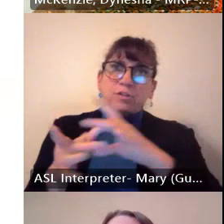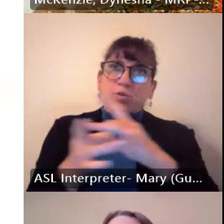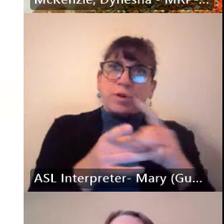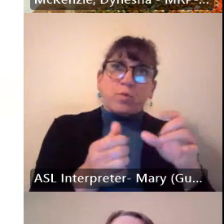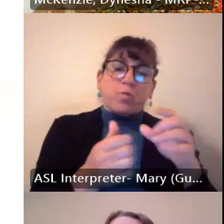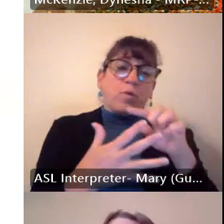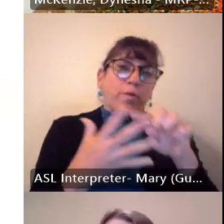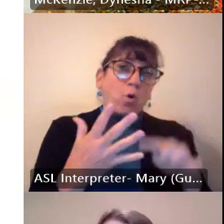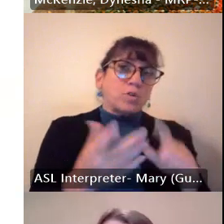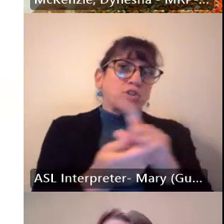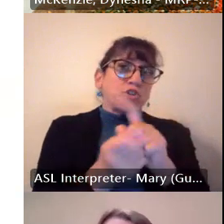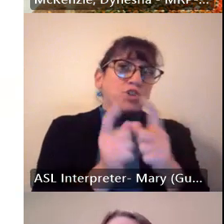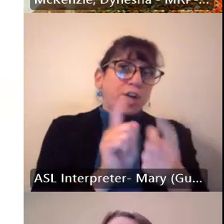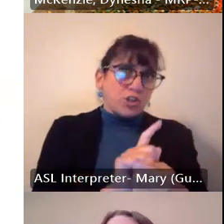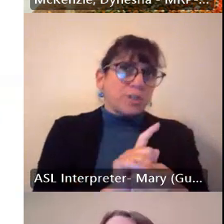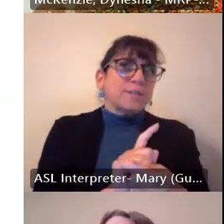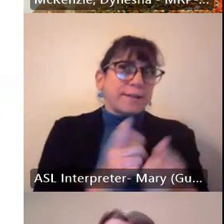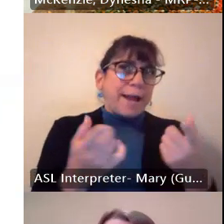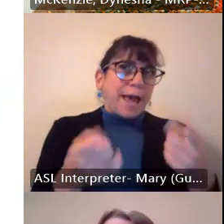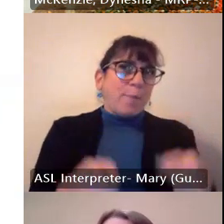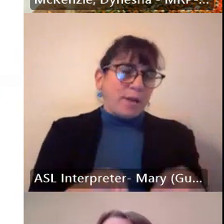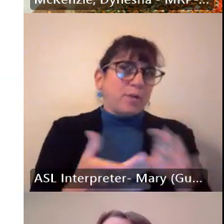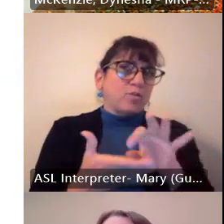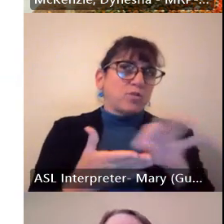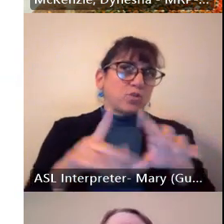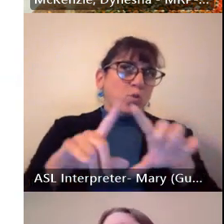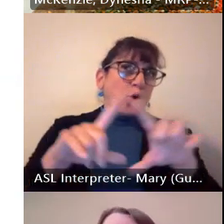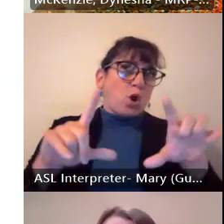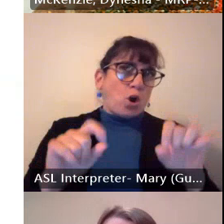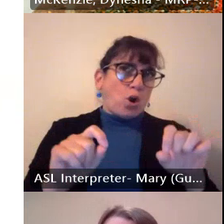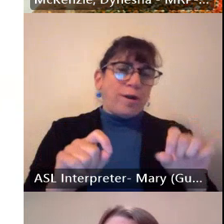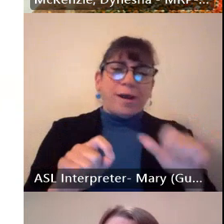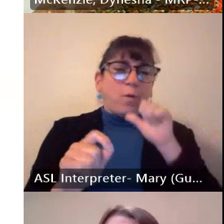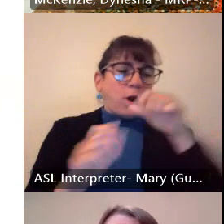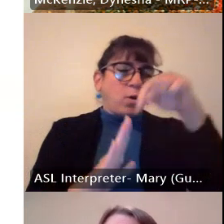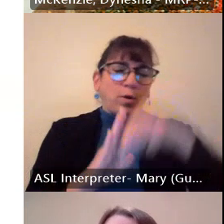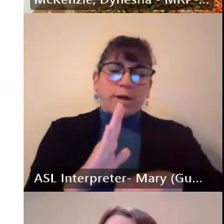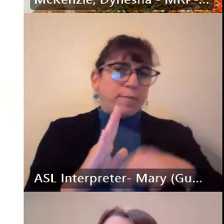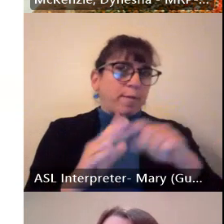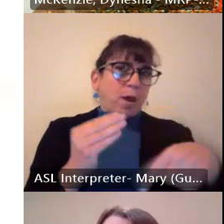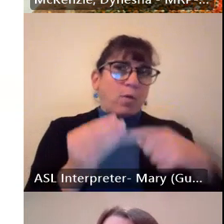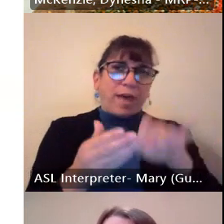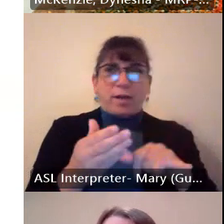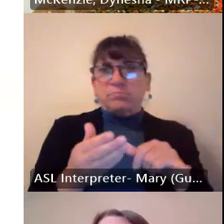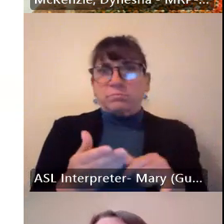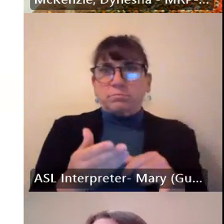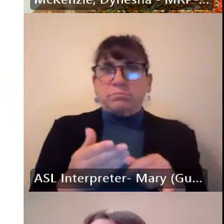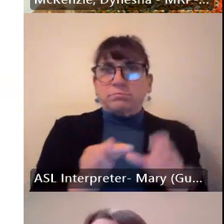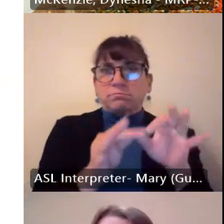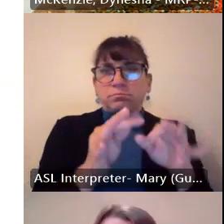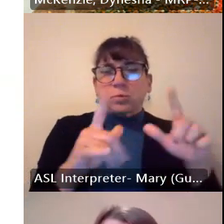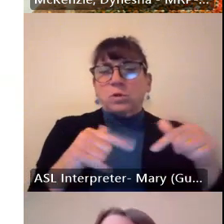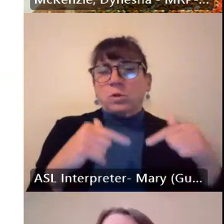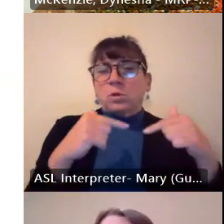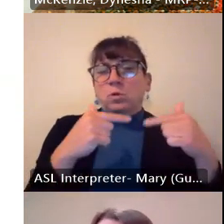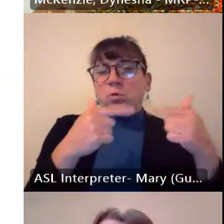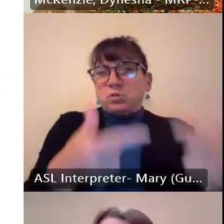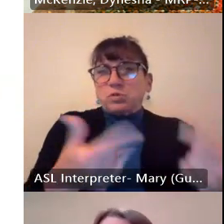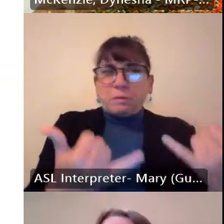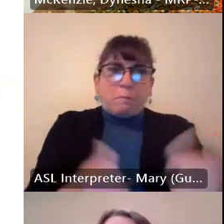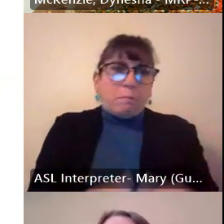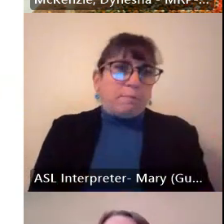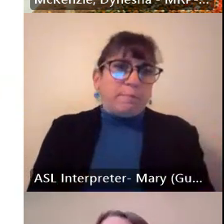those changes that are made. There is a scorecard. I will not go into great detail on this, although I could spend probably an